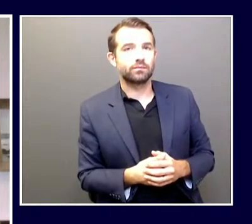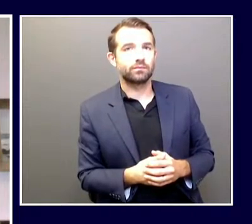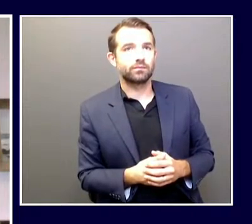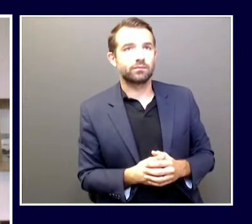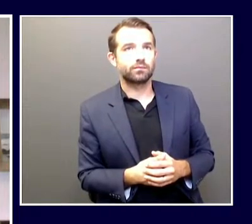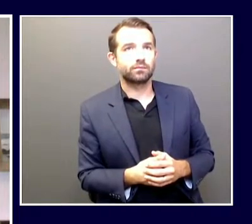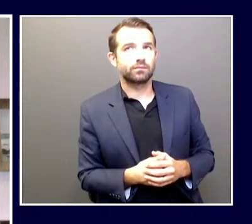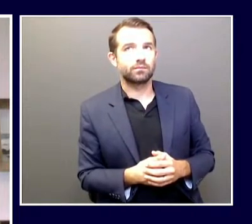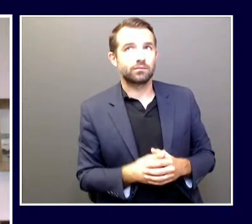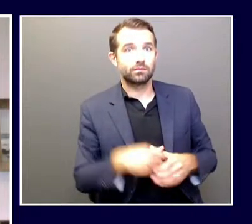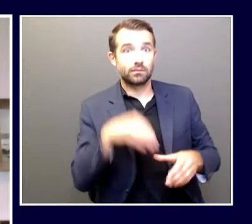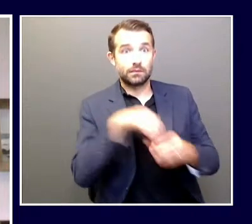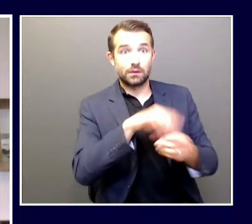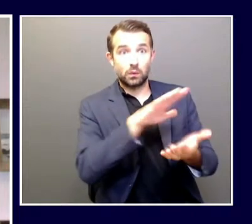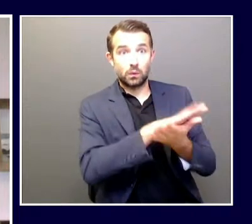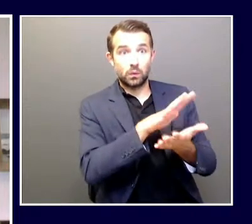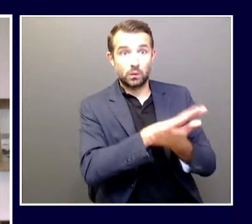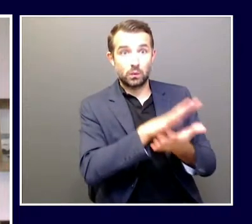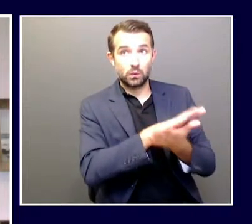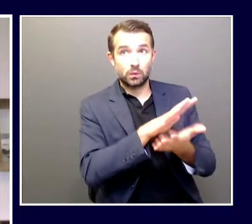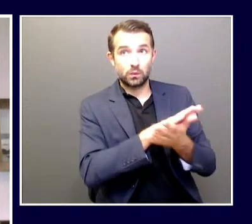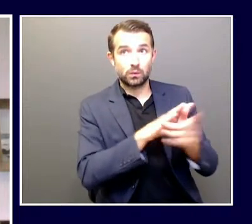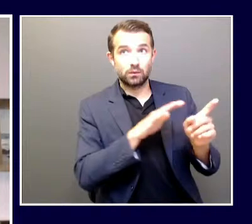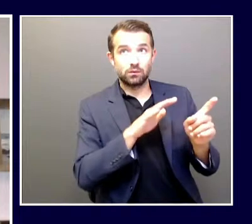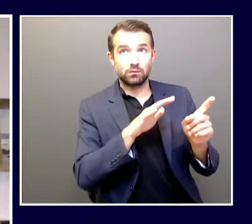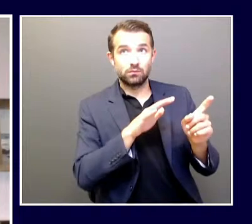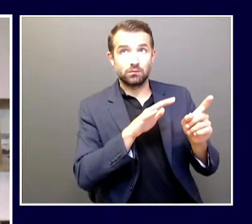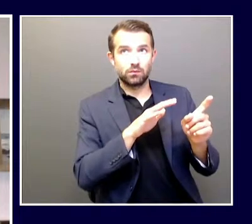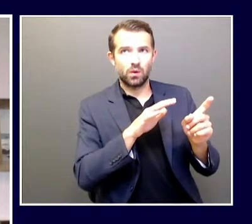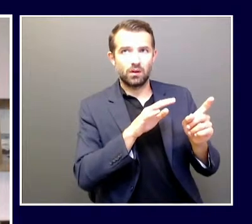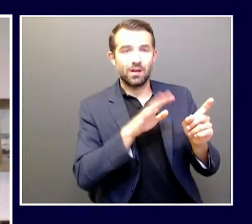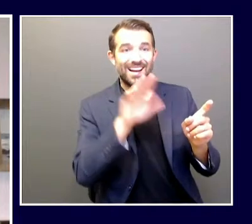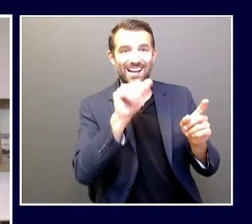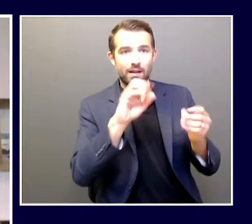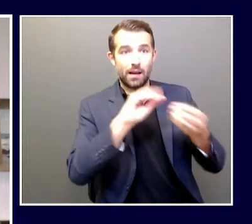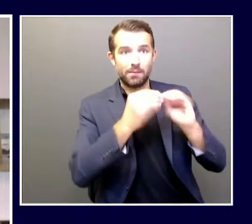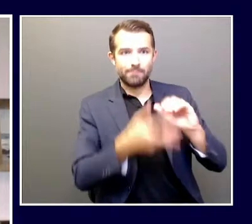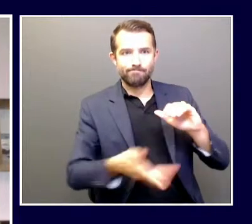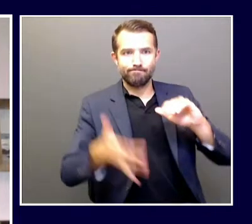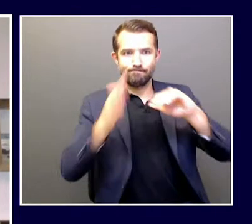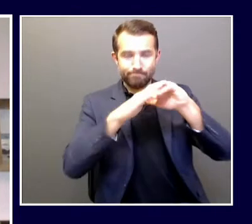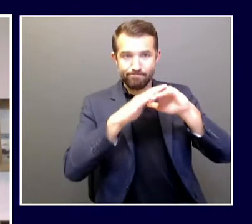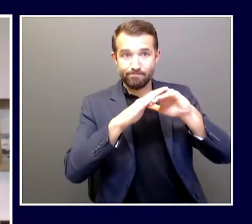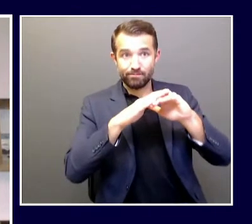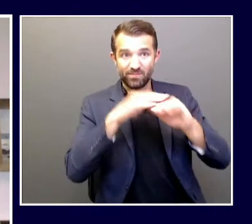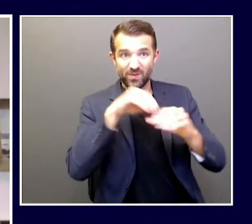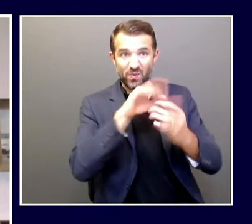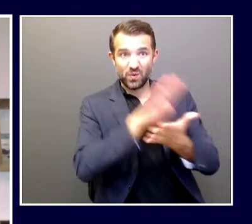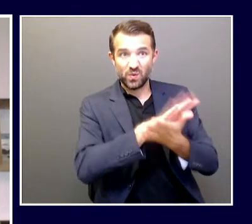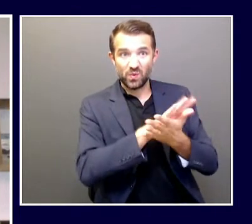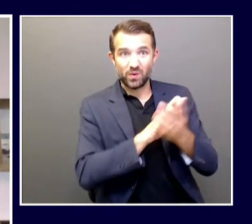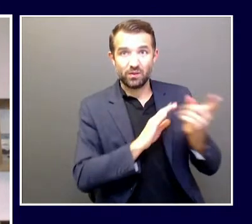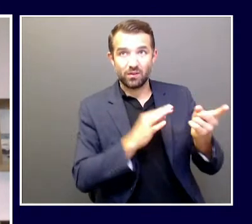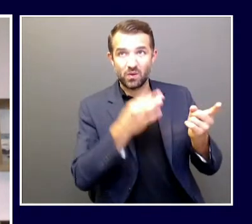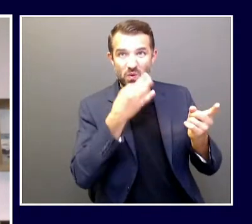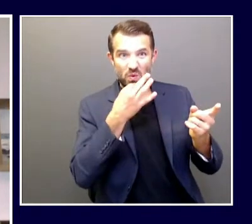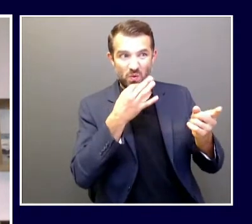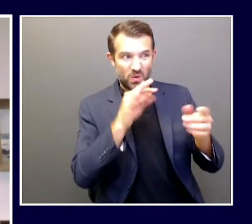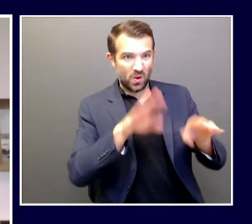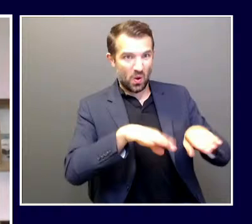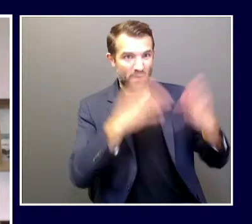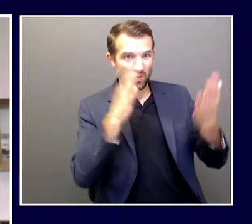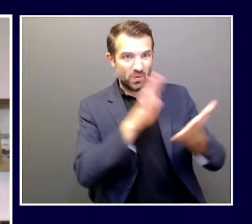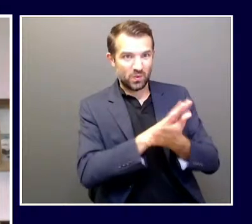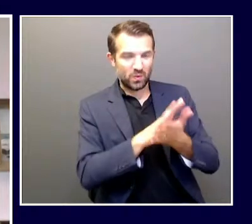schools going up, obviously with schools just opening, is there any type of talk between the CDC and the